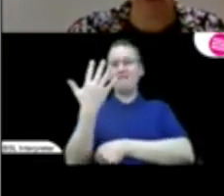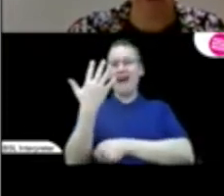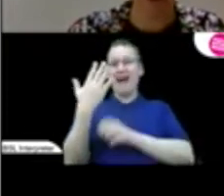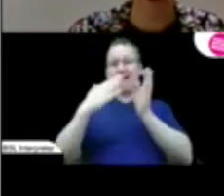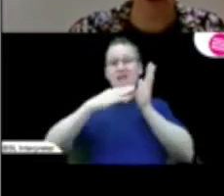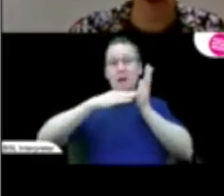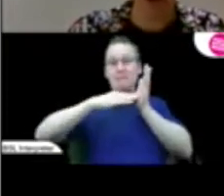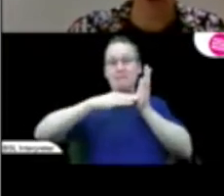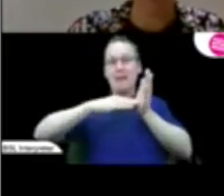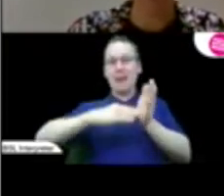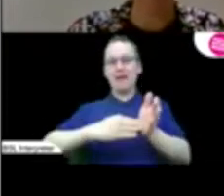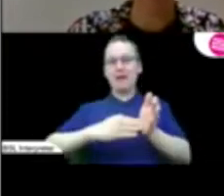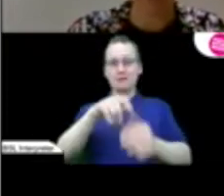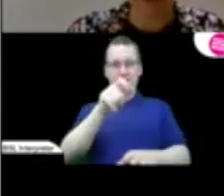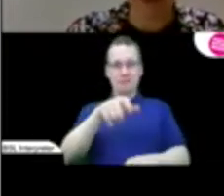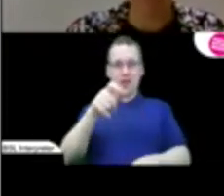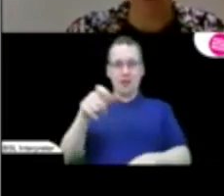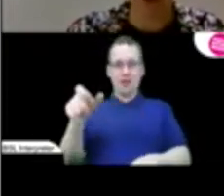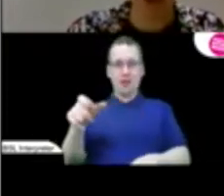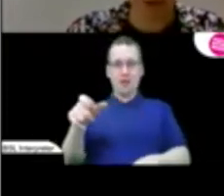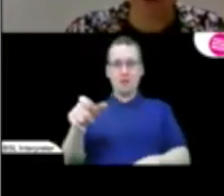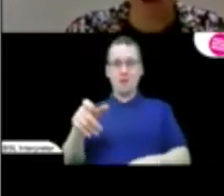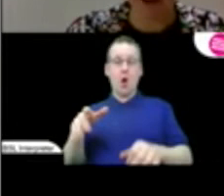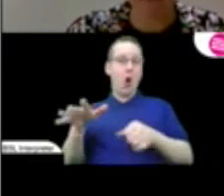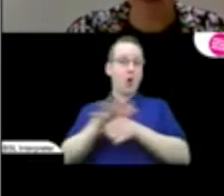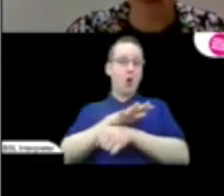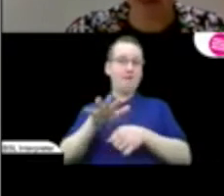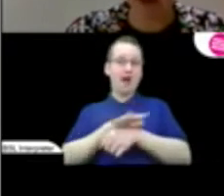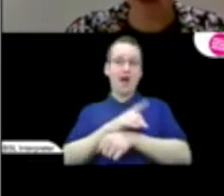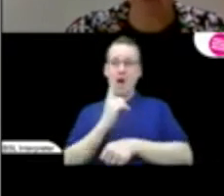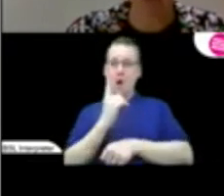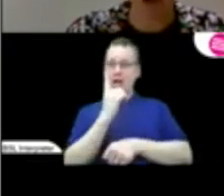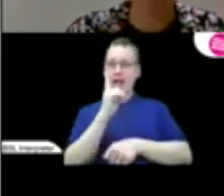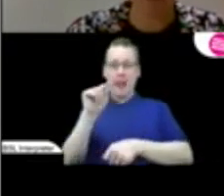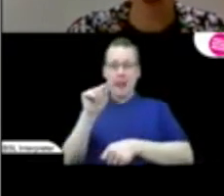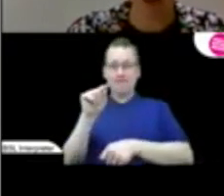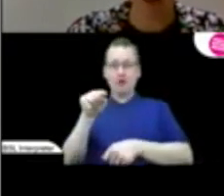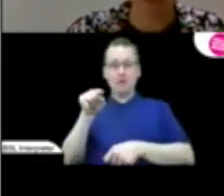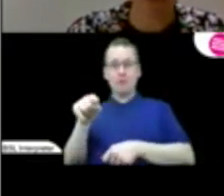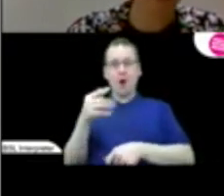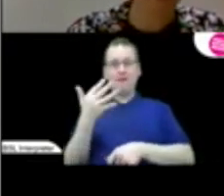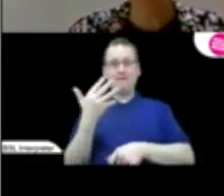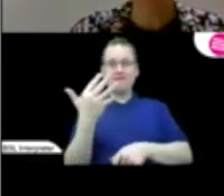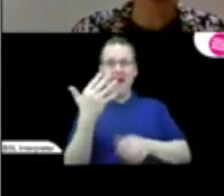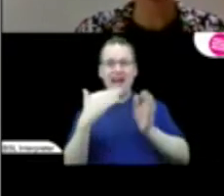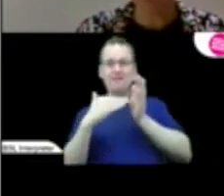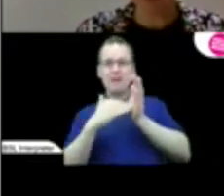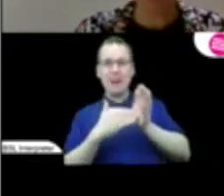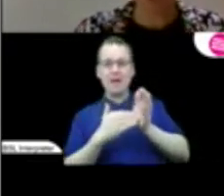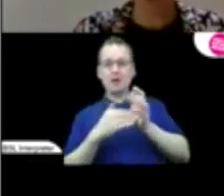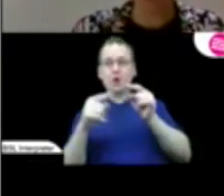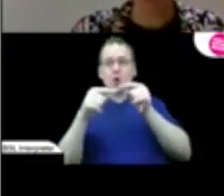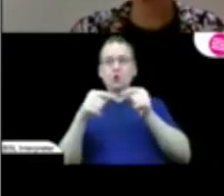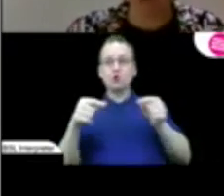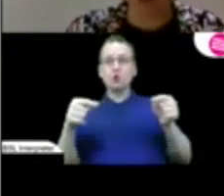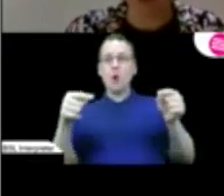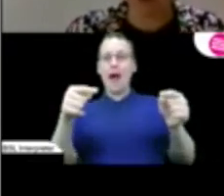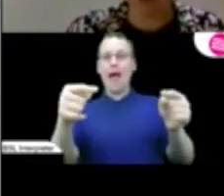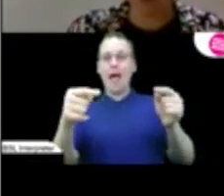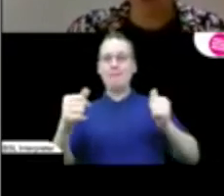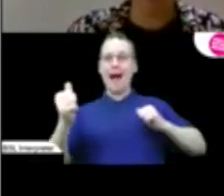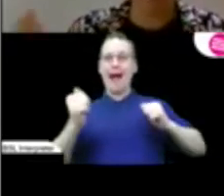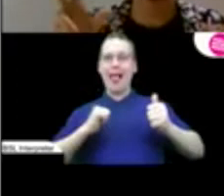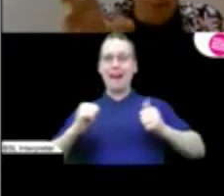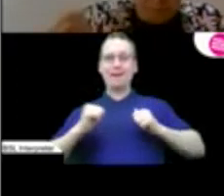million people and covered 11.5 million square miles. There was absolutely no